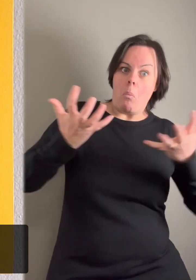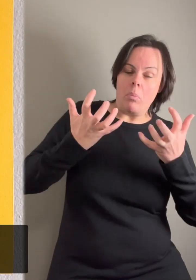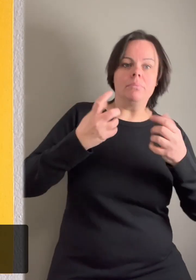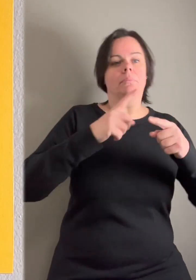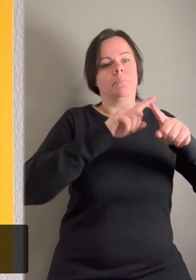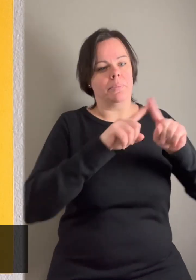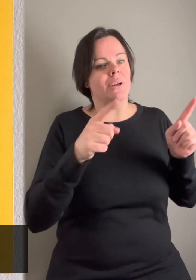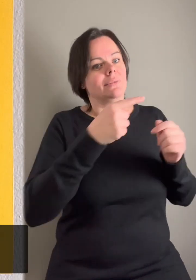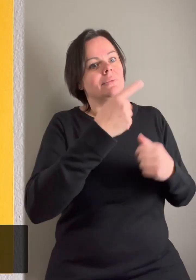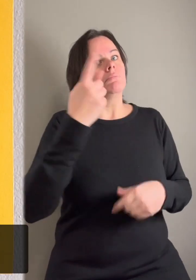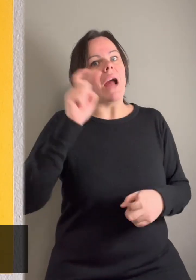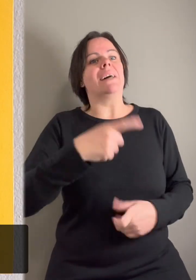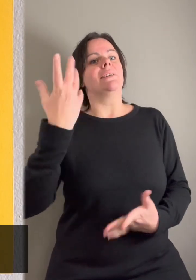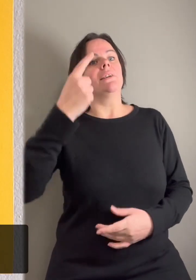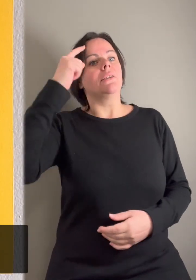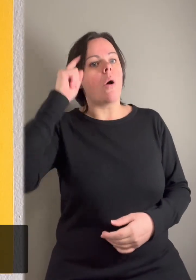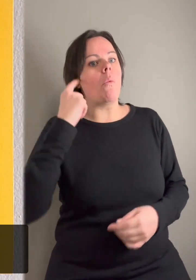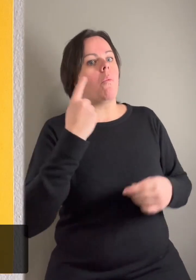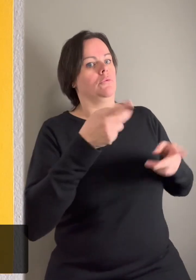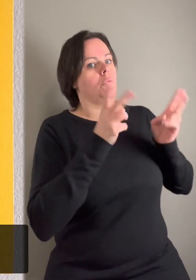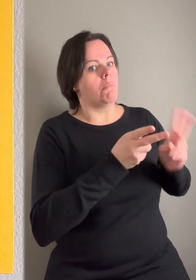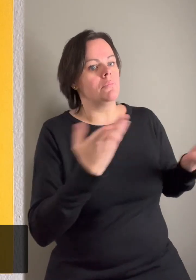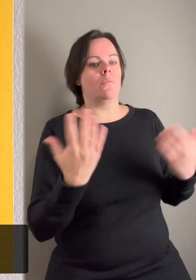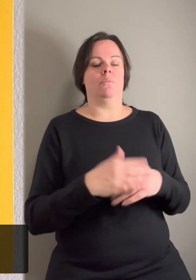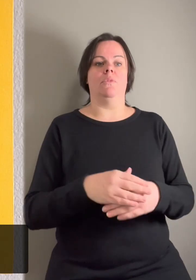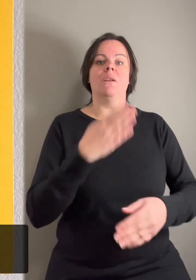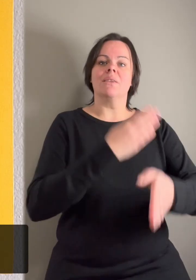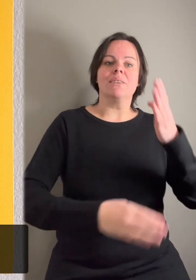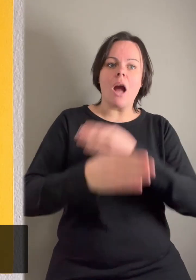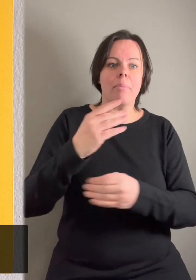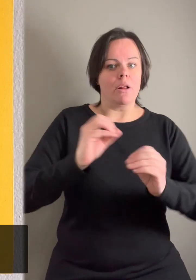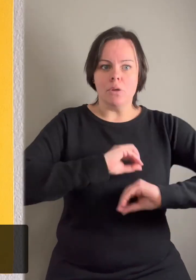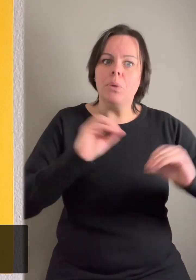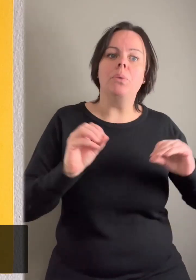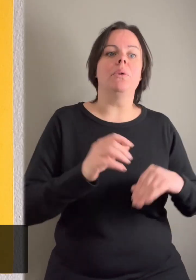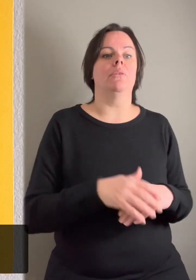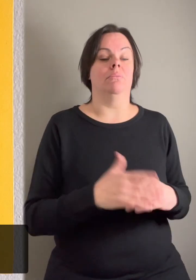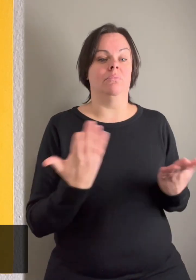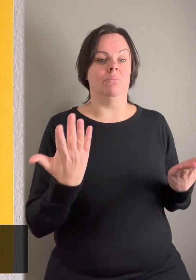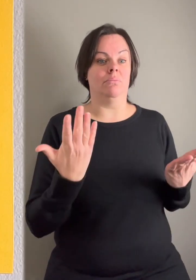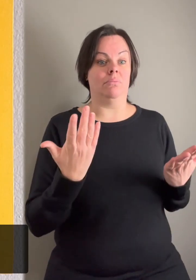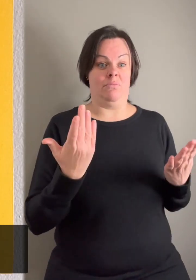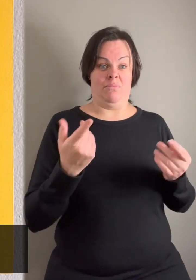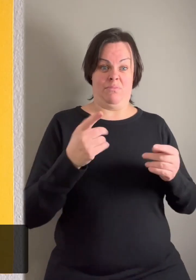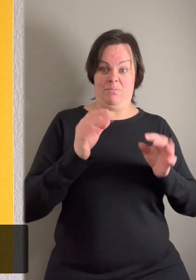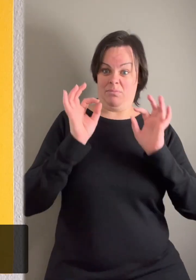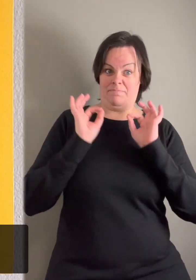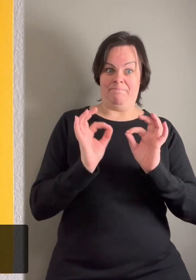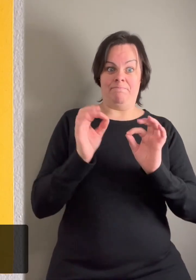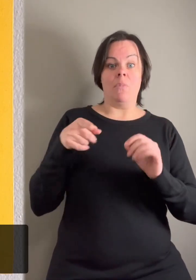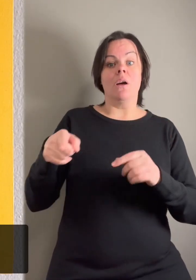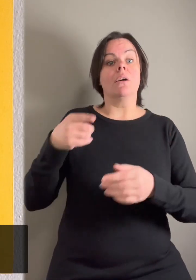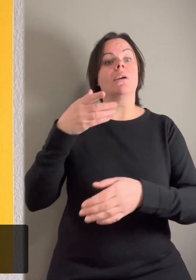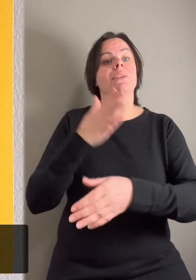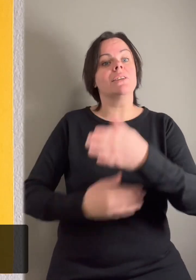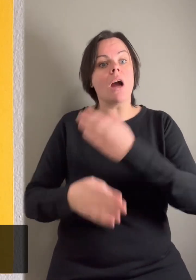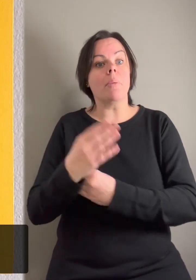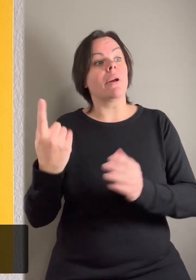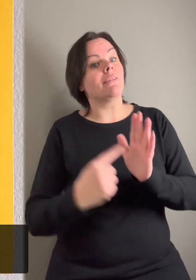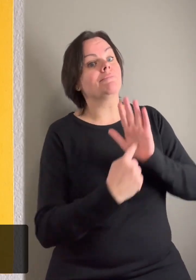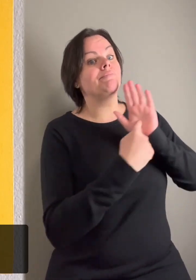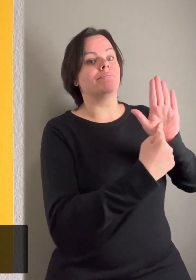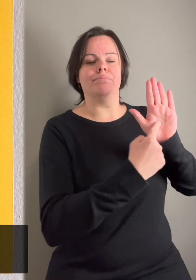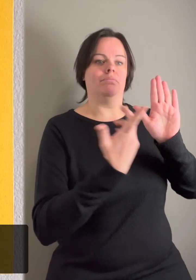and able-bodied, has not only left little room for disabled voices and representation, but has cemented